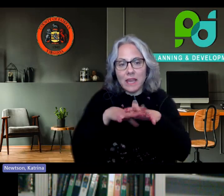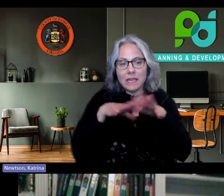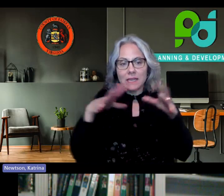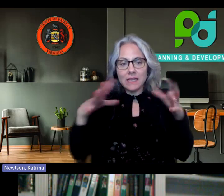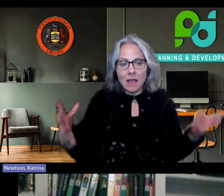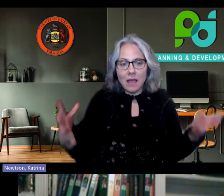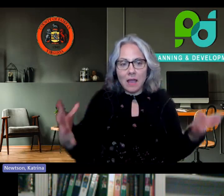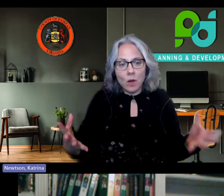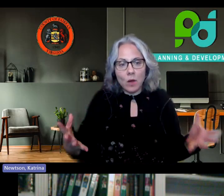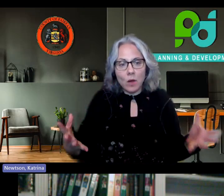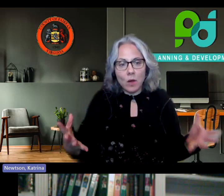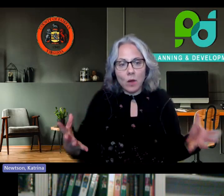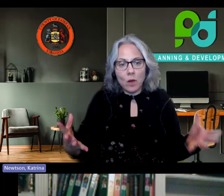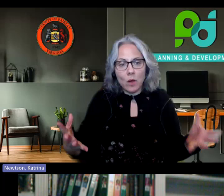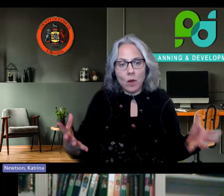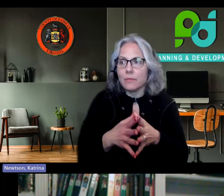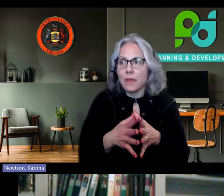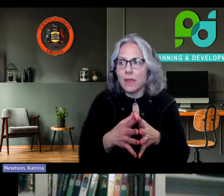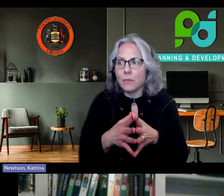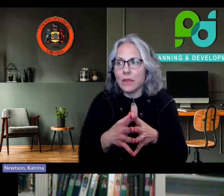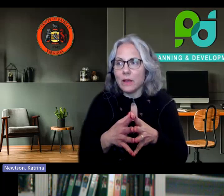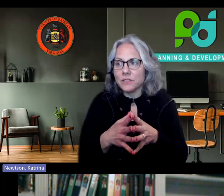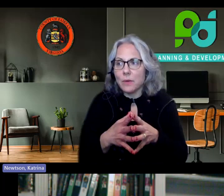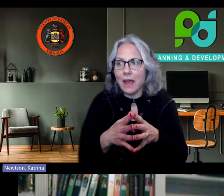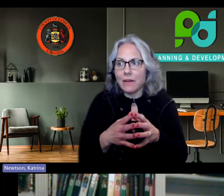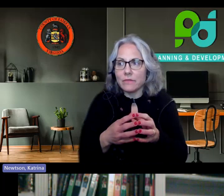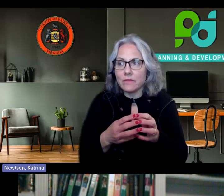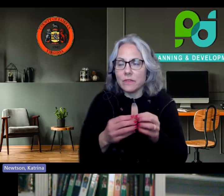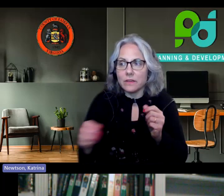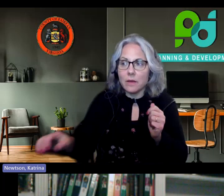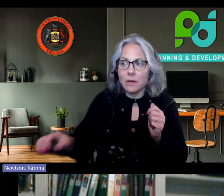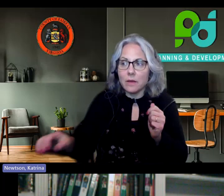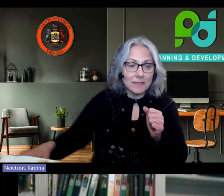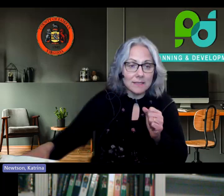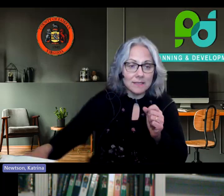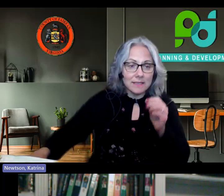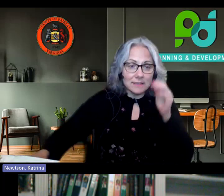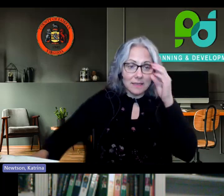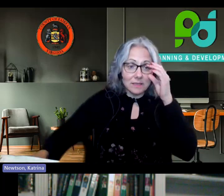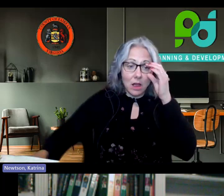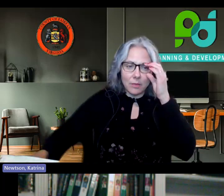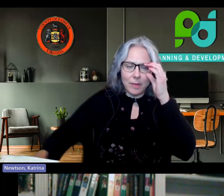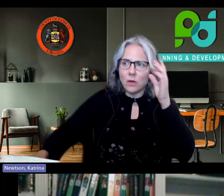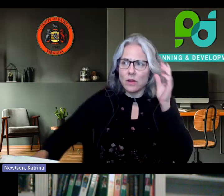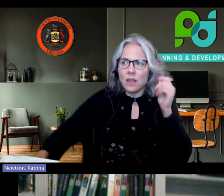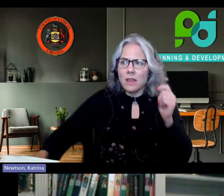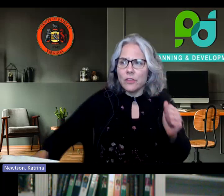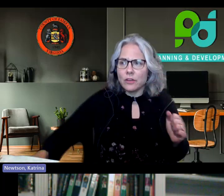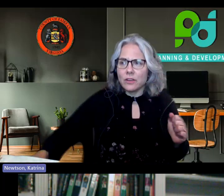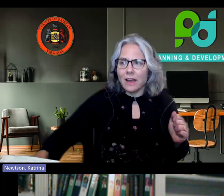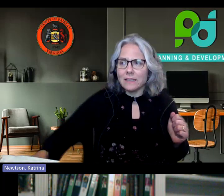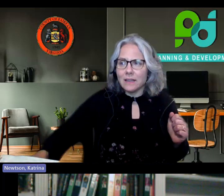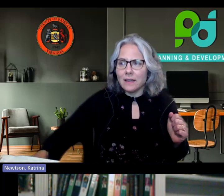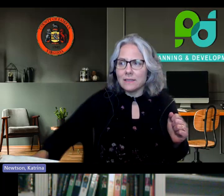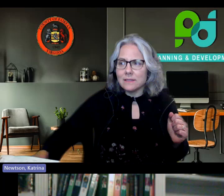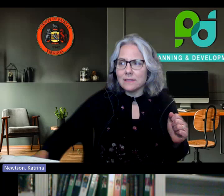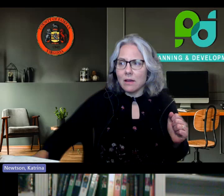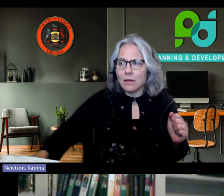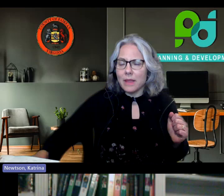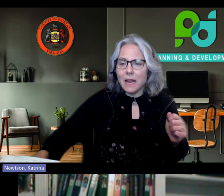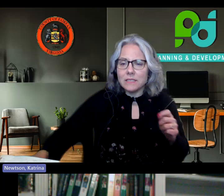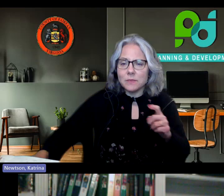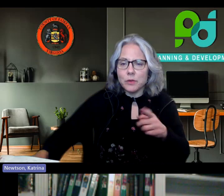be, again, countywide. And then we also have the appendices that talk about their